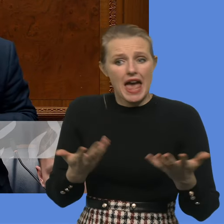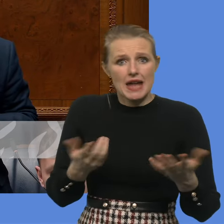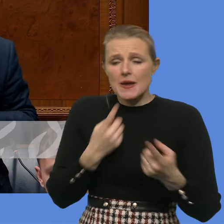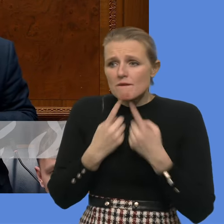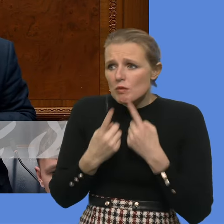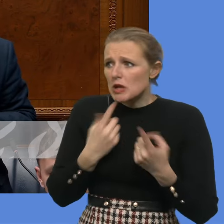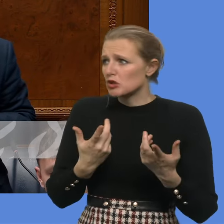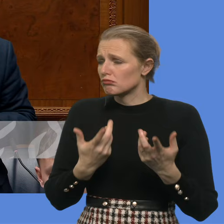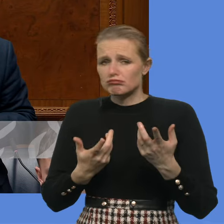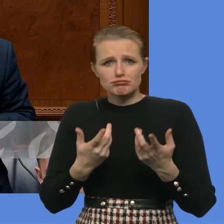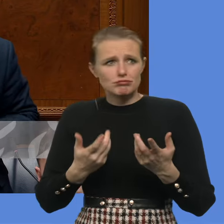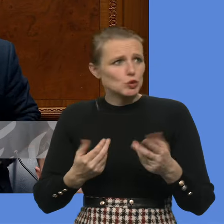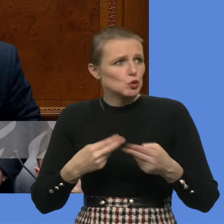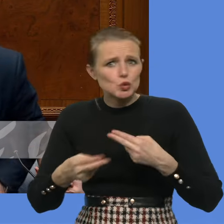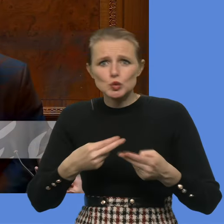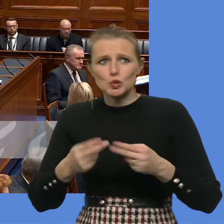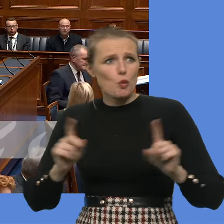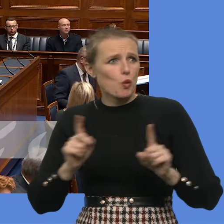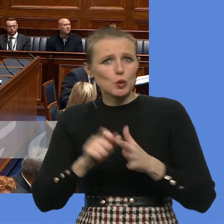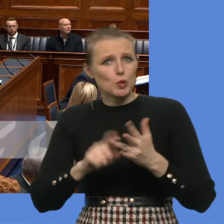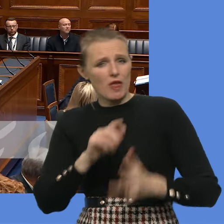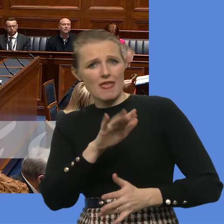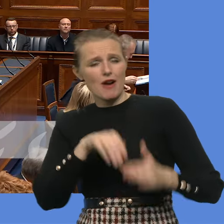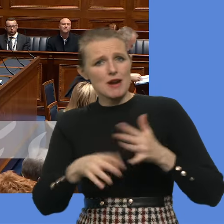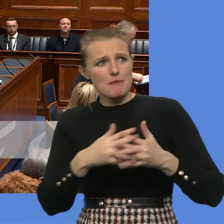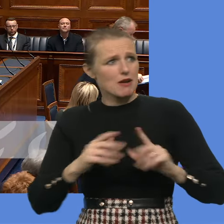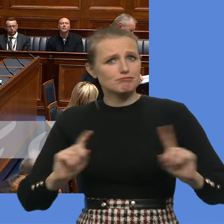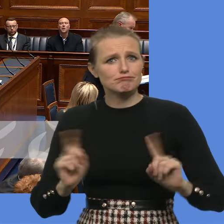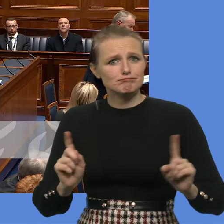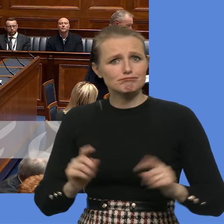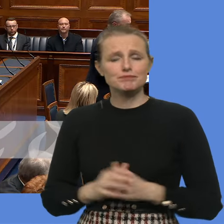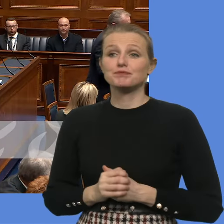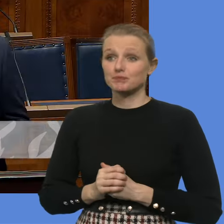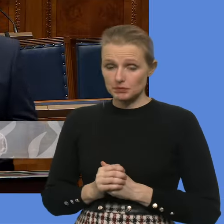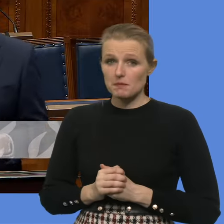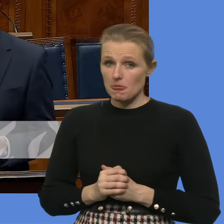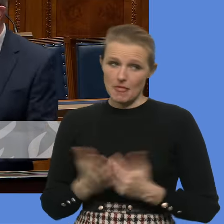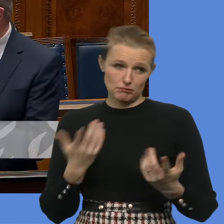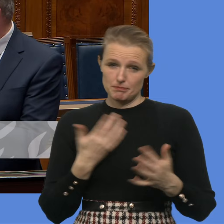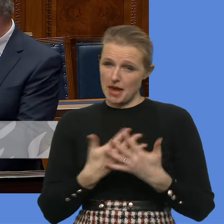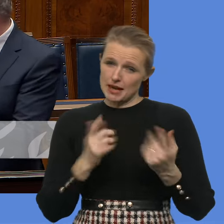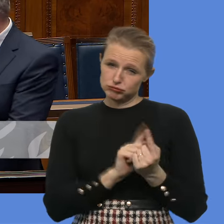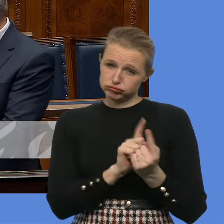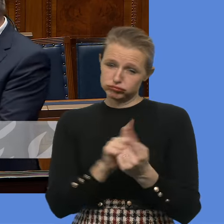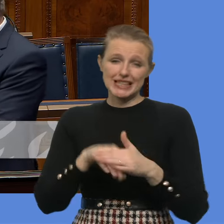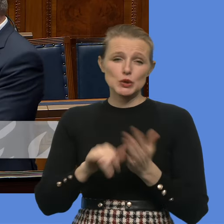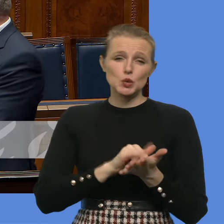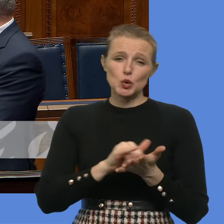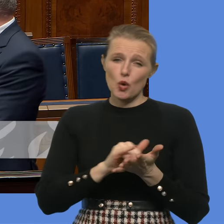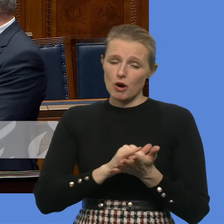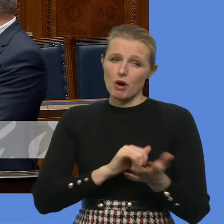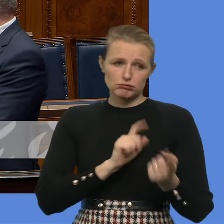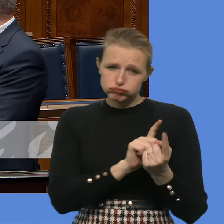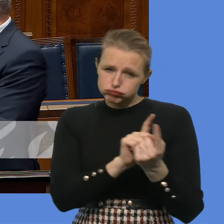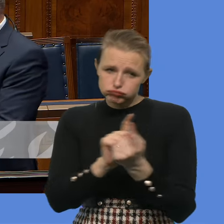and that you had whilst in America? Minister. Well, we had a number of engagements in New York, which primarily were